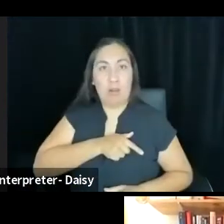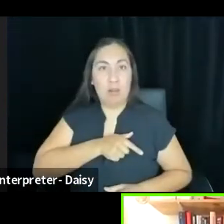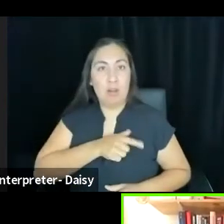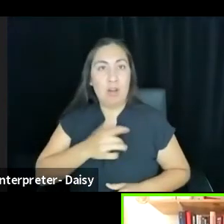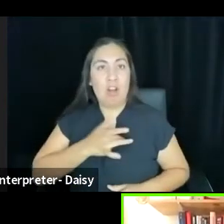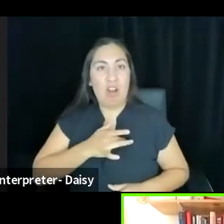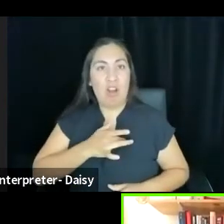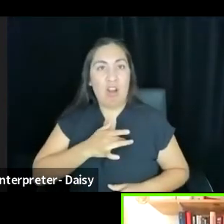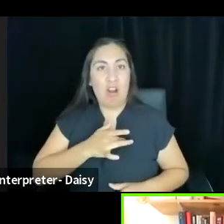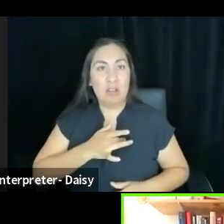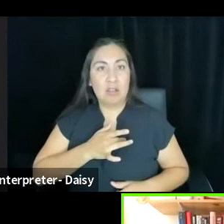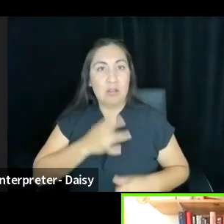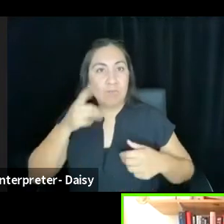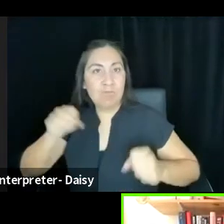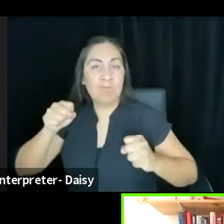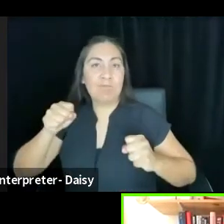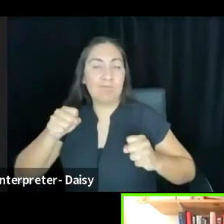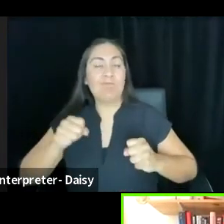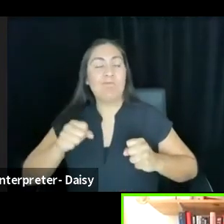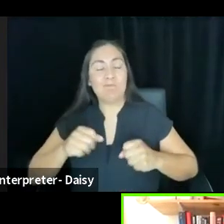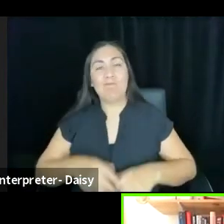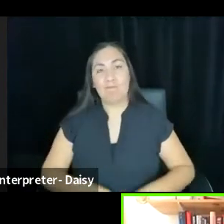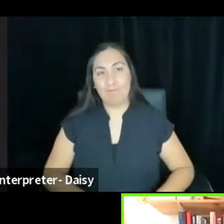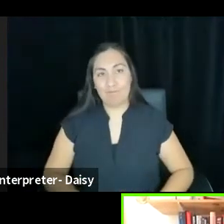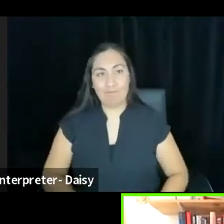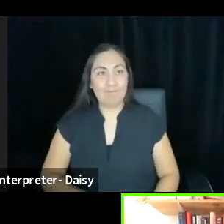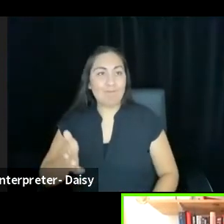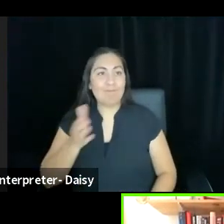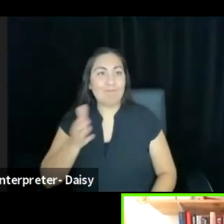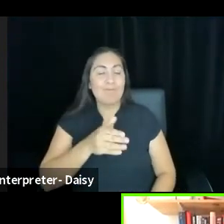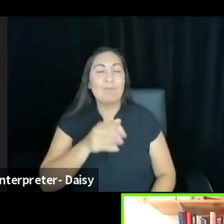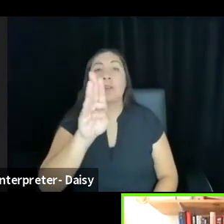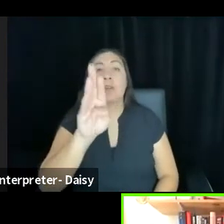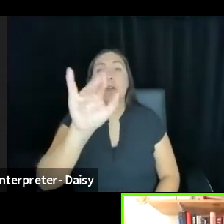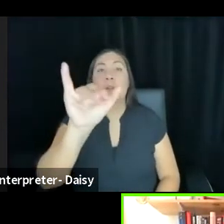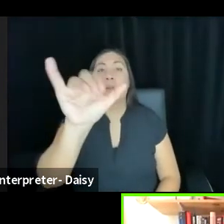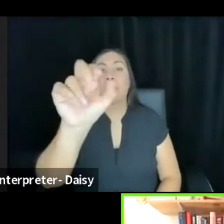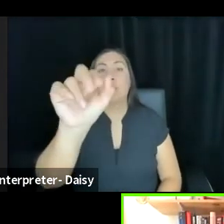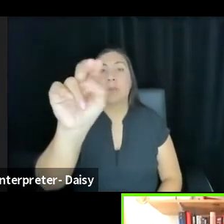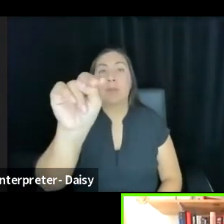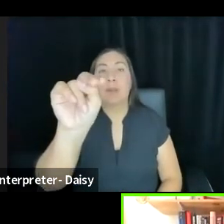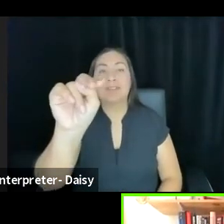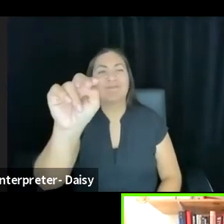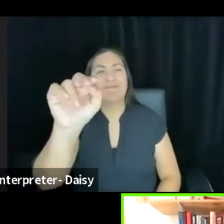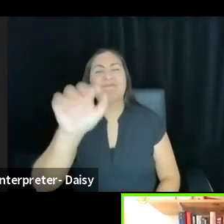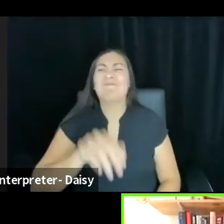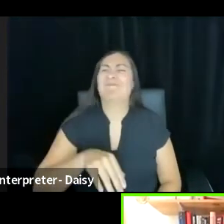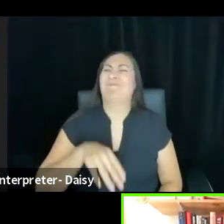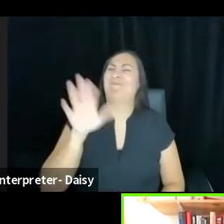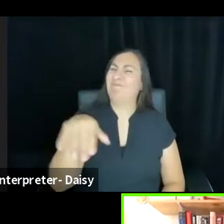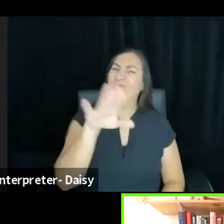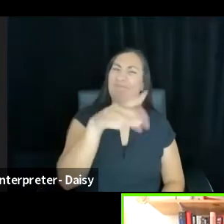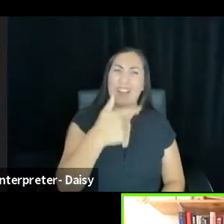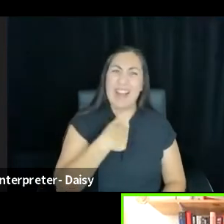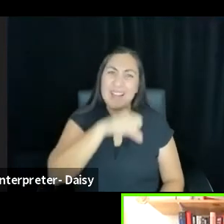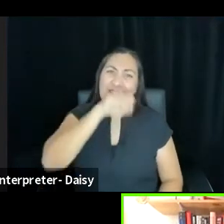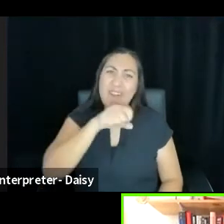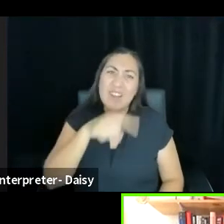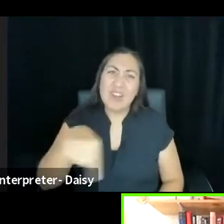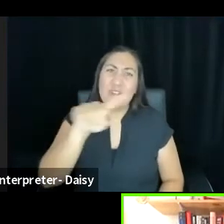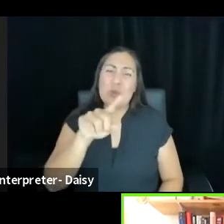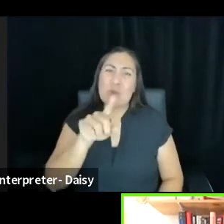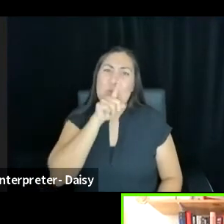You know, I love that you all take the idea of gathering so personally, right? Like Jeffrey, the idea that you're gathering yourself, that